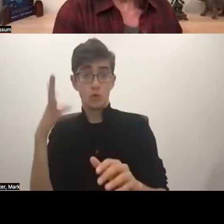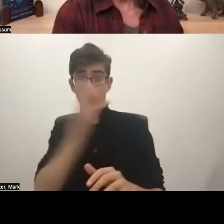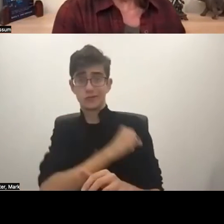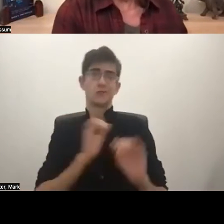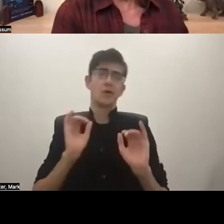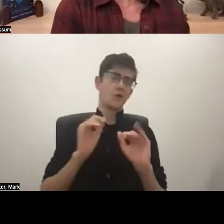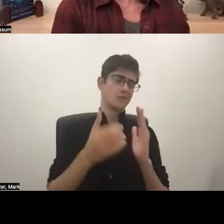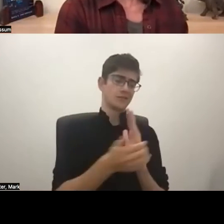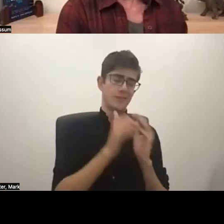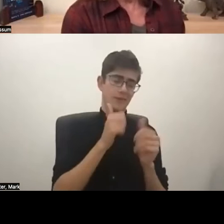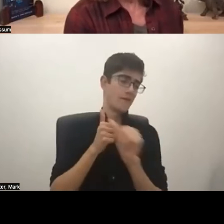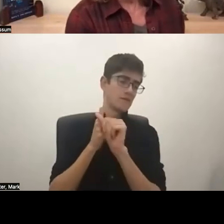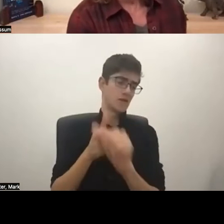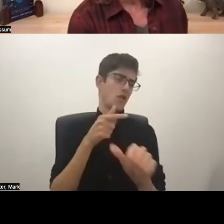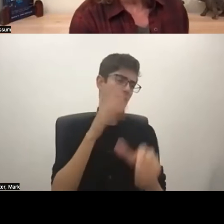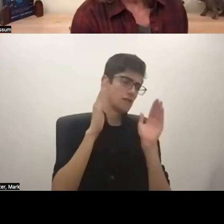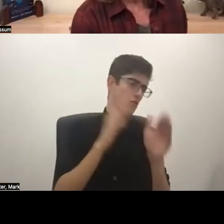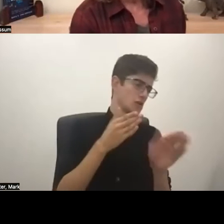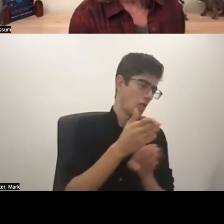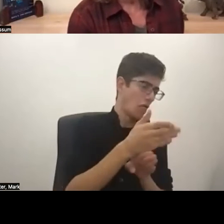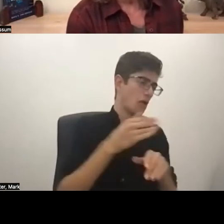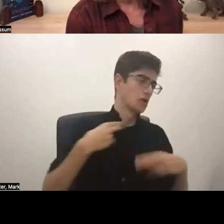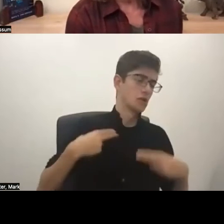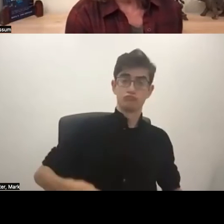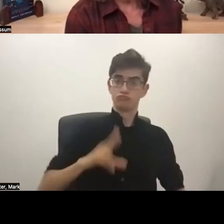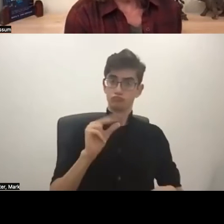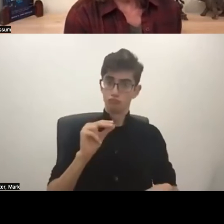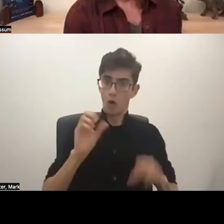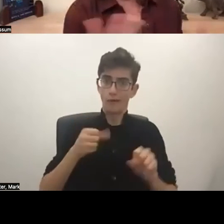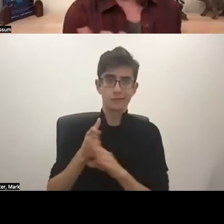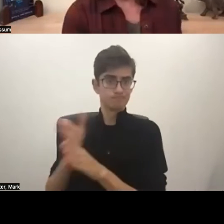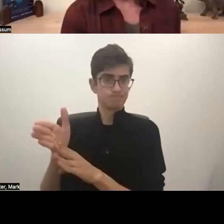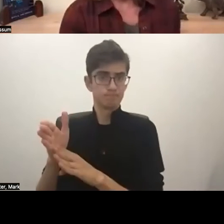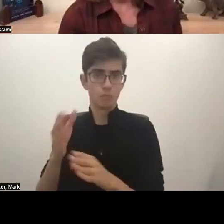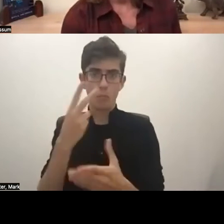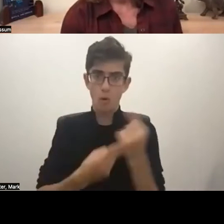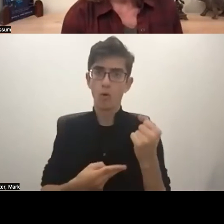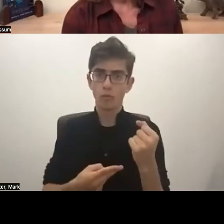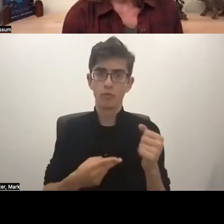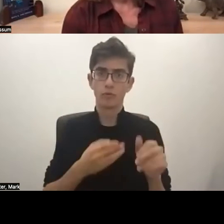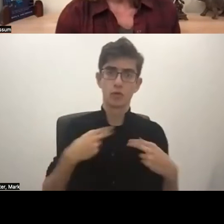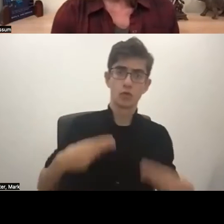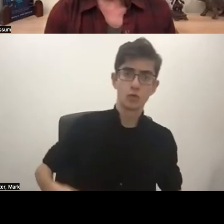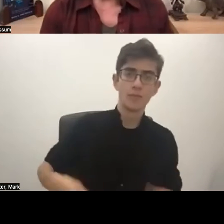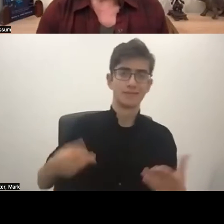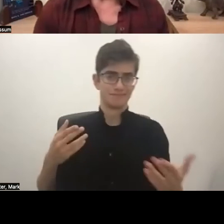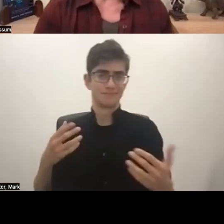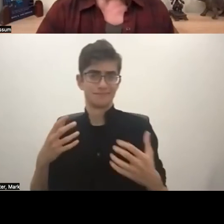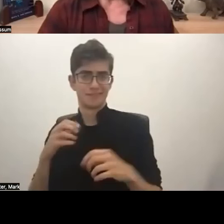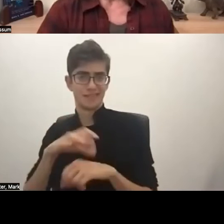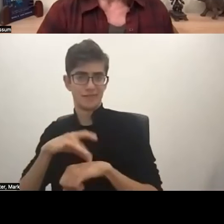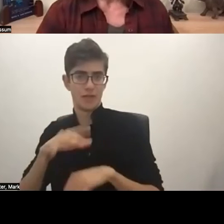be of service in that situation. It certainly can in the right circumstances and the right set of facts.